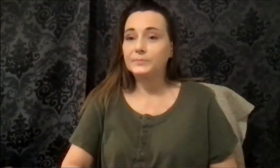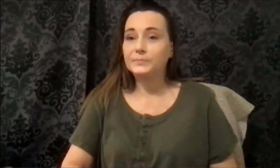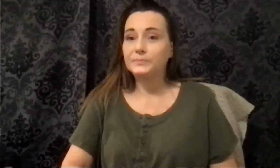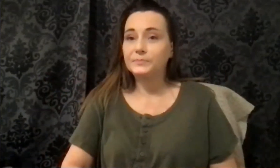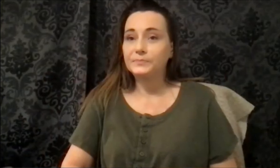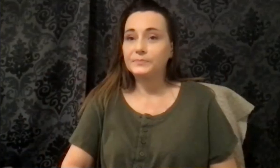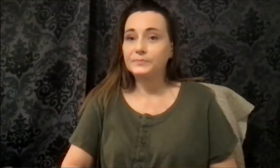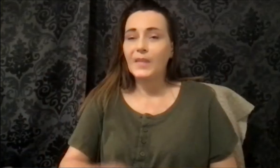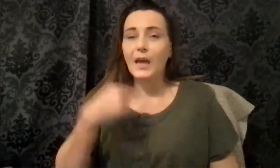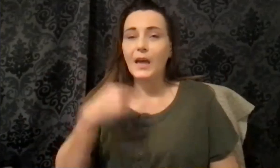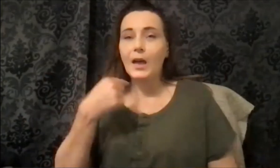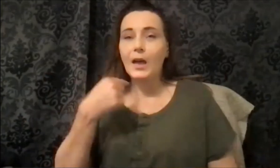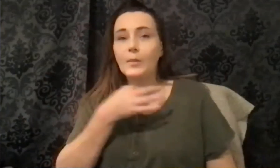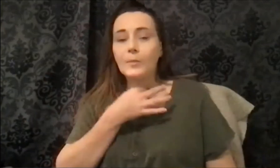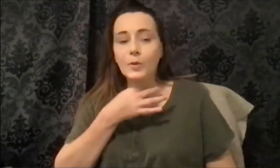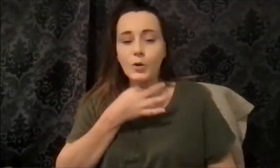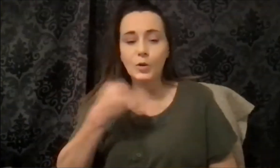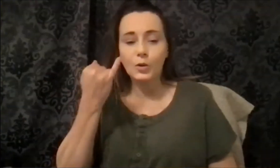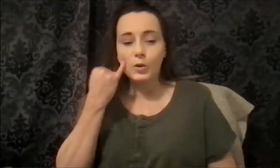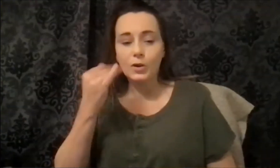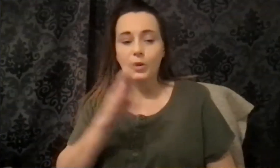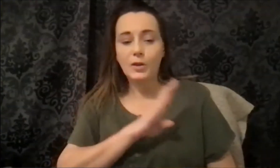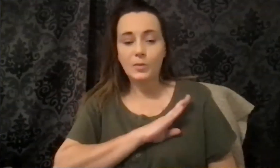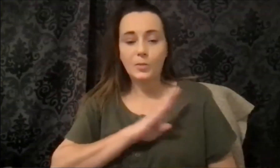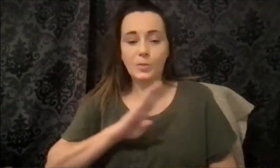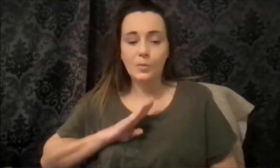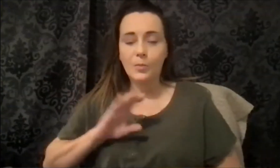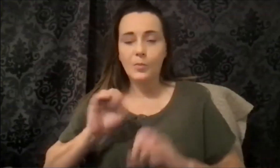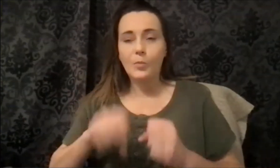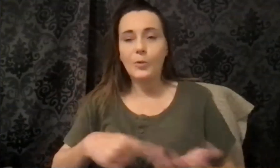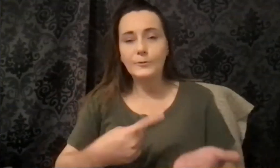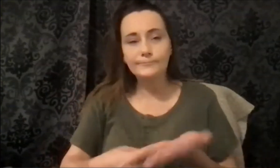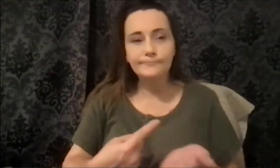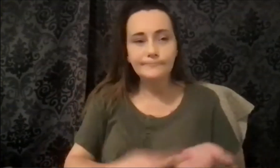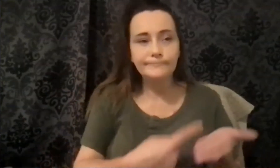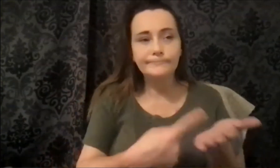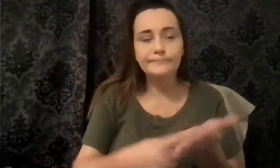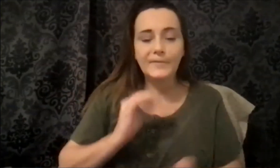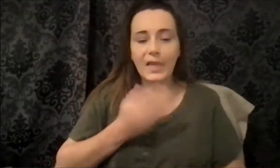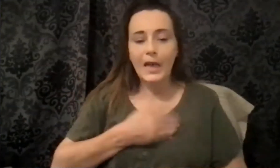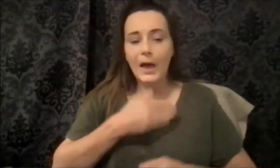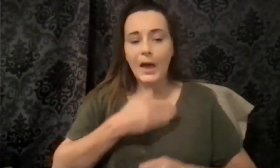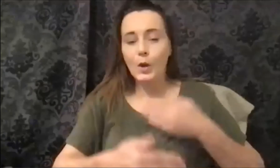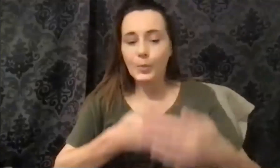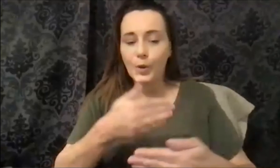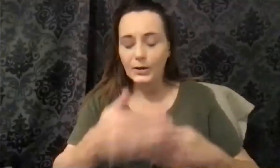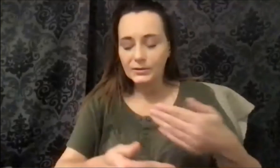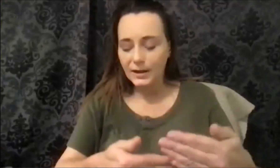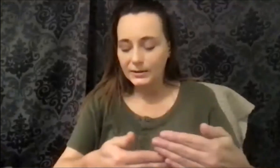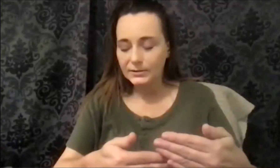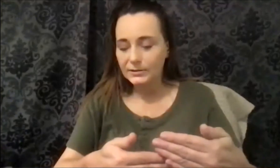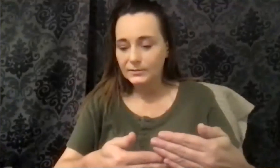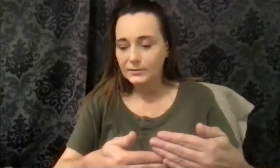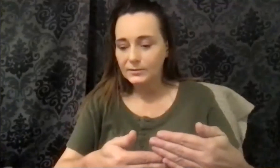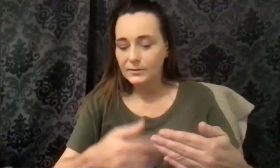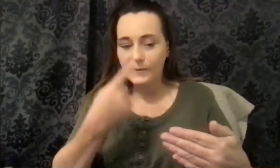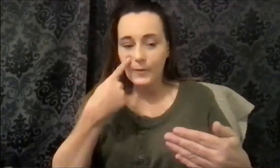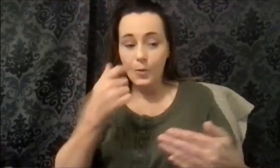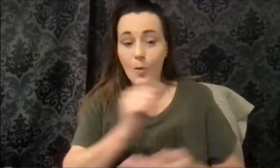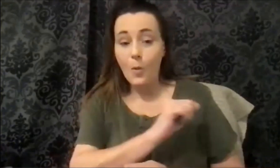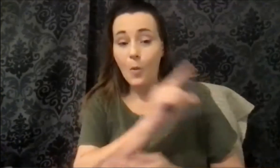speak to our process of taking all the literature